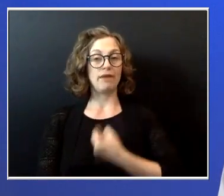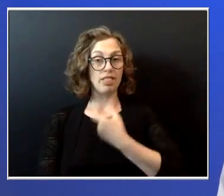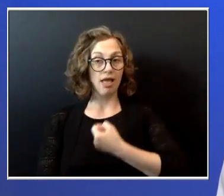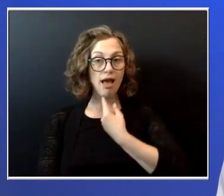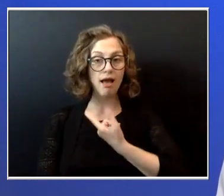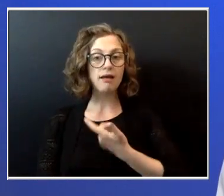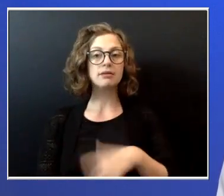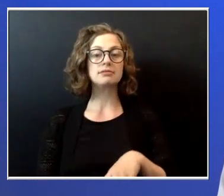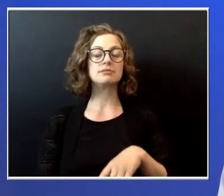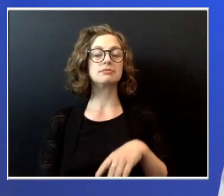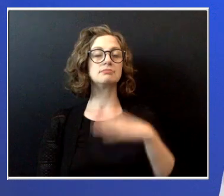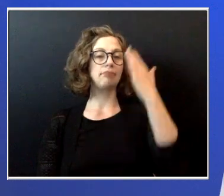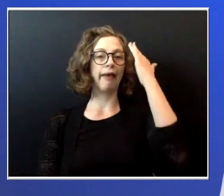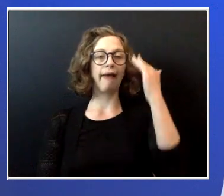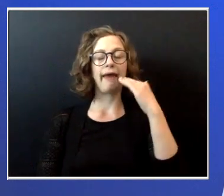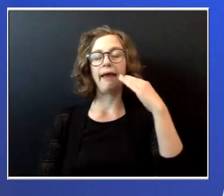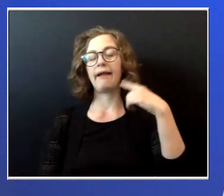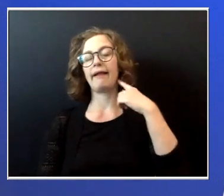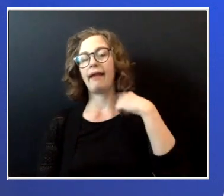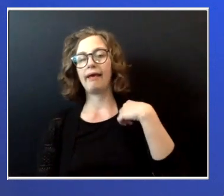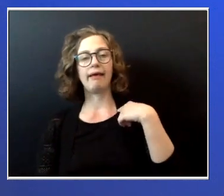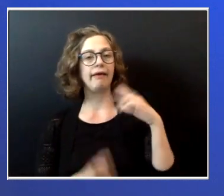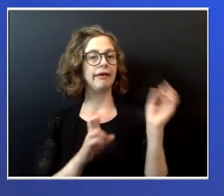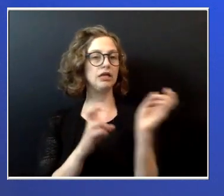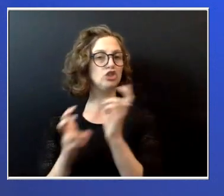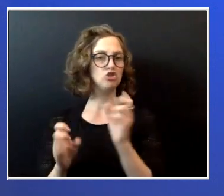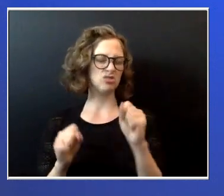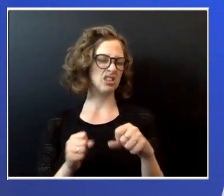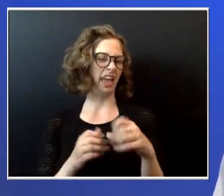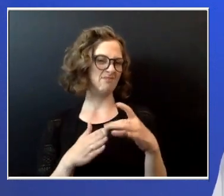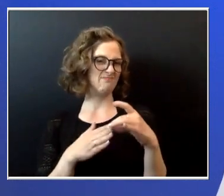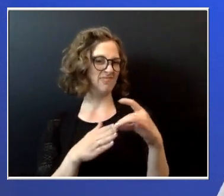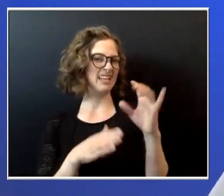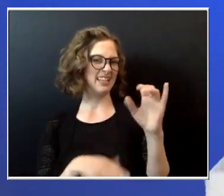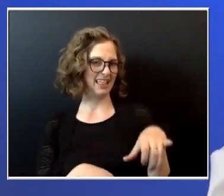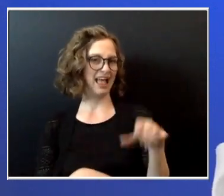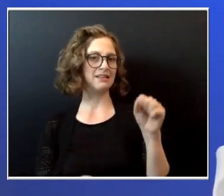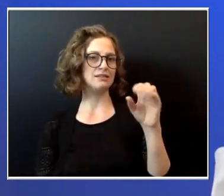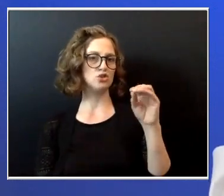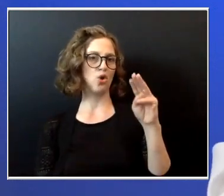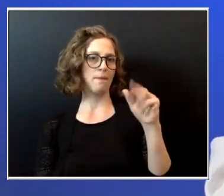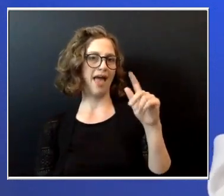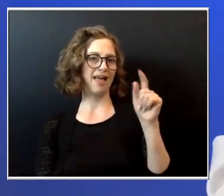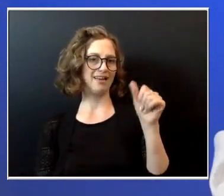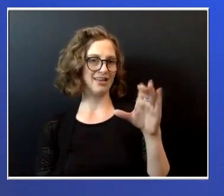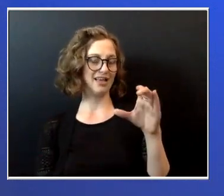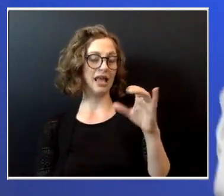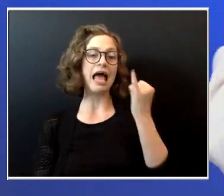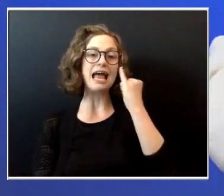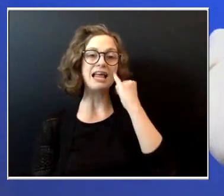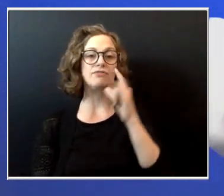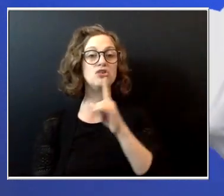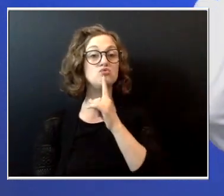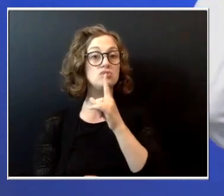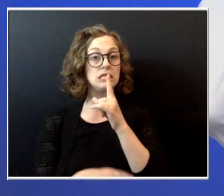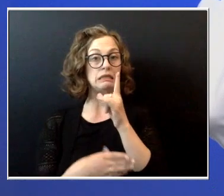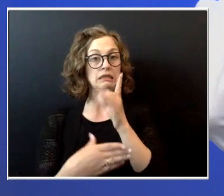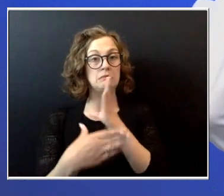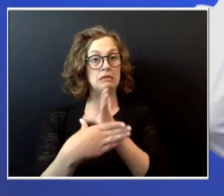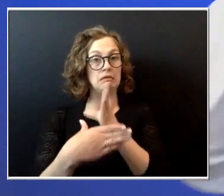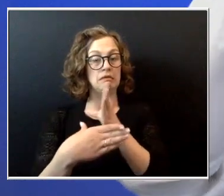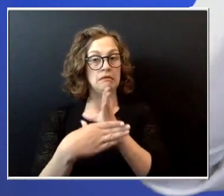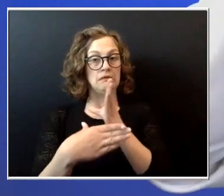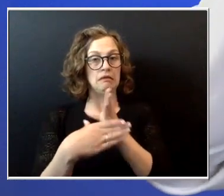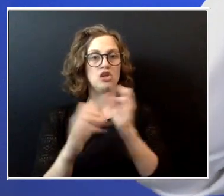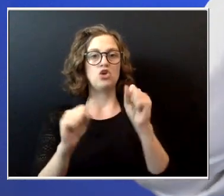So get it looked at. And if it's really bugging you in the minute, you can make a cute little tent out of your hands and put